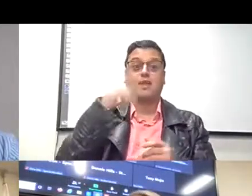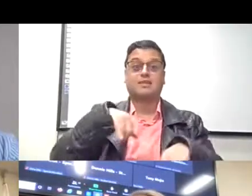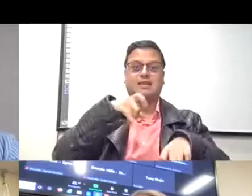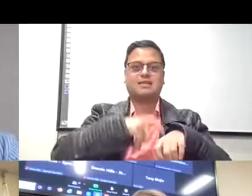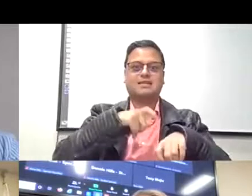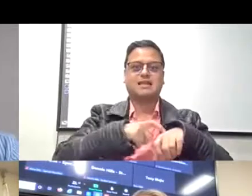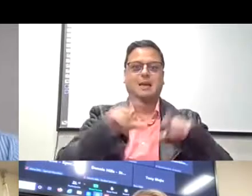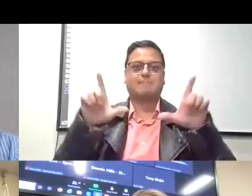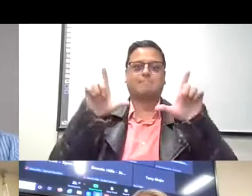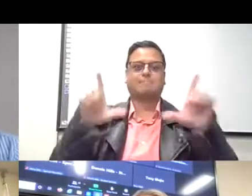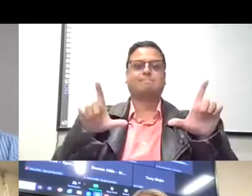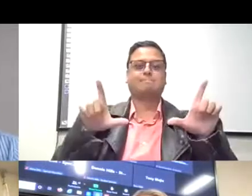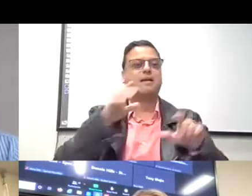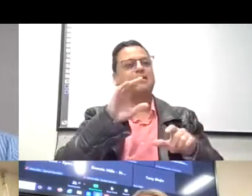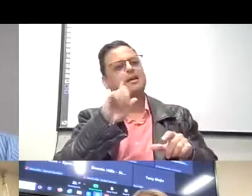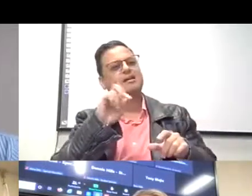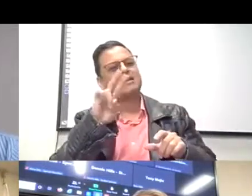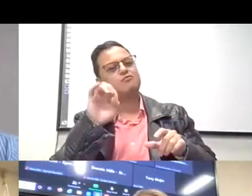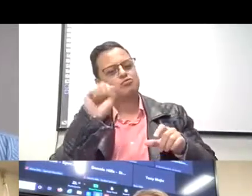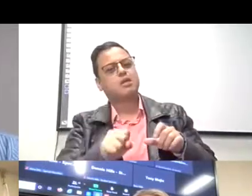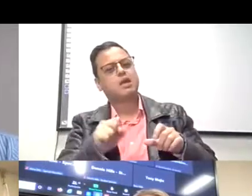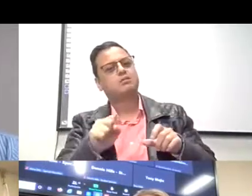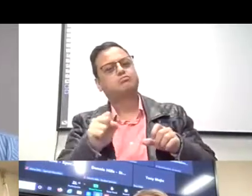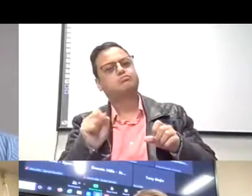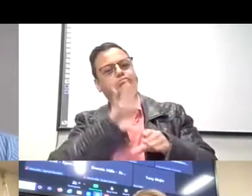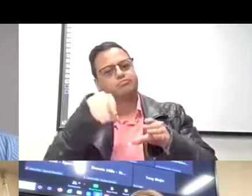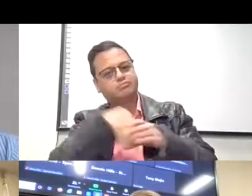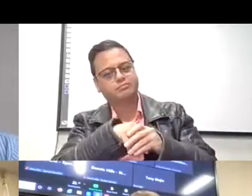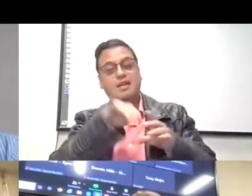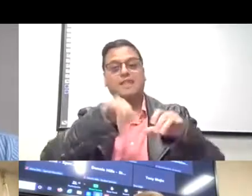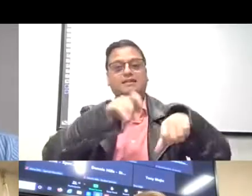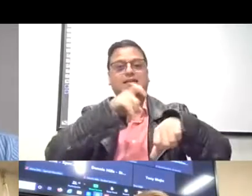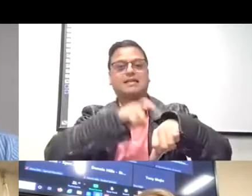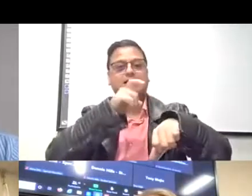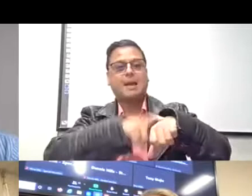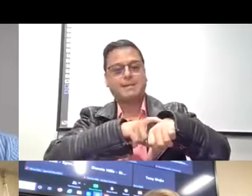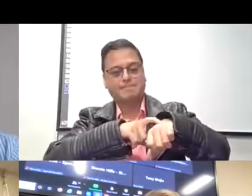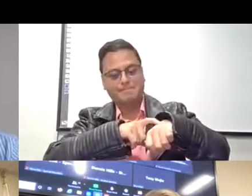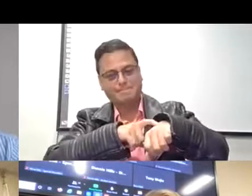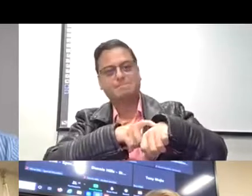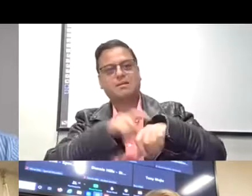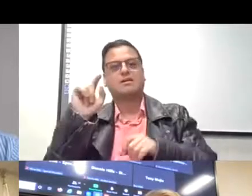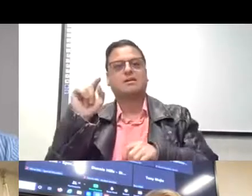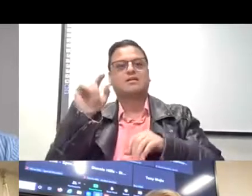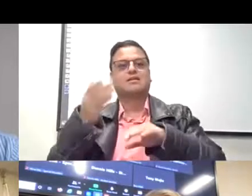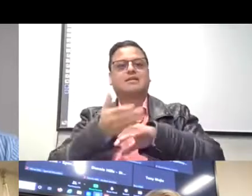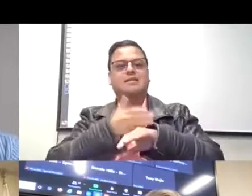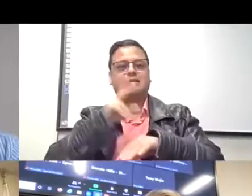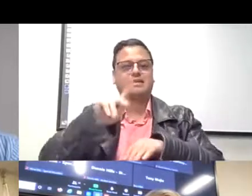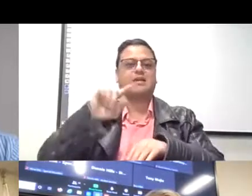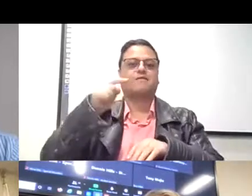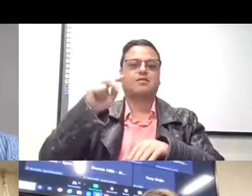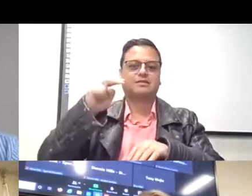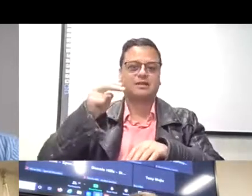where those, and David, you can chime in here as well, that would be the time where the TK kinder first and second